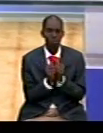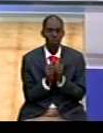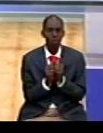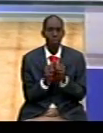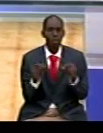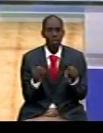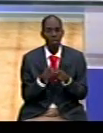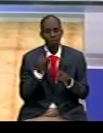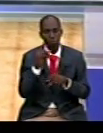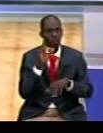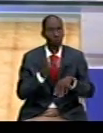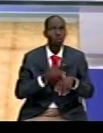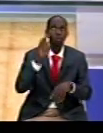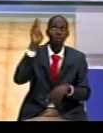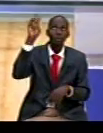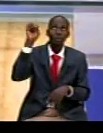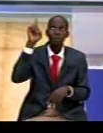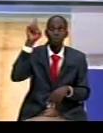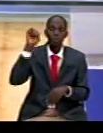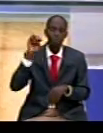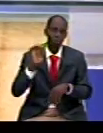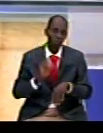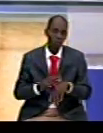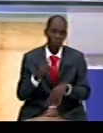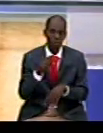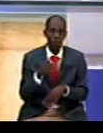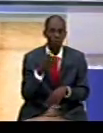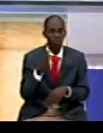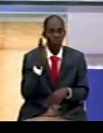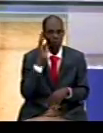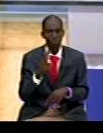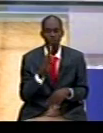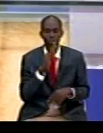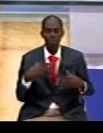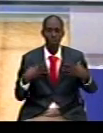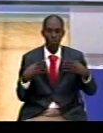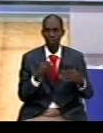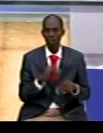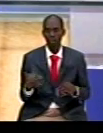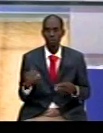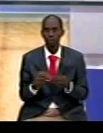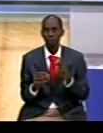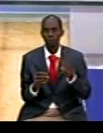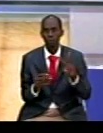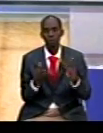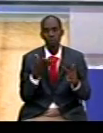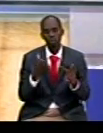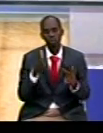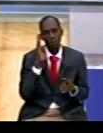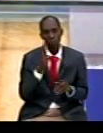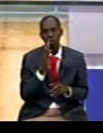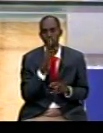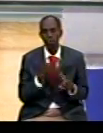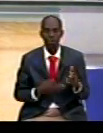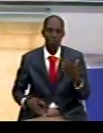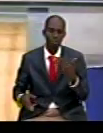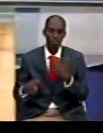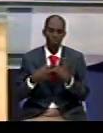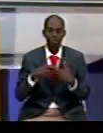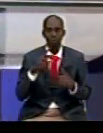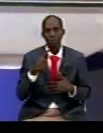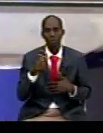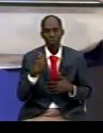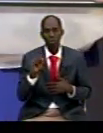he touches you, there'll be recovery. Number two, there will be restoration. You've gone